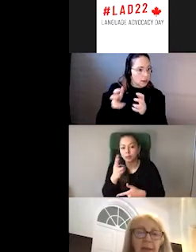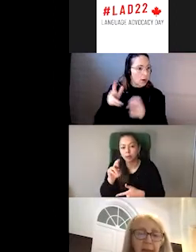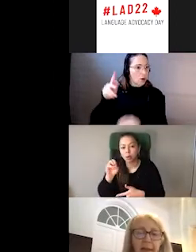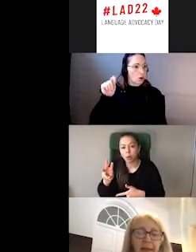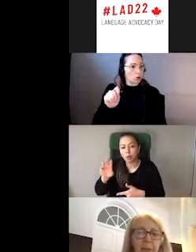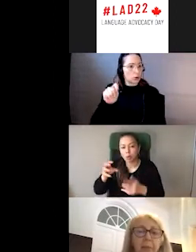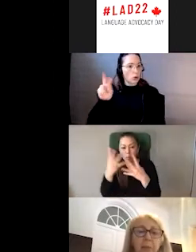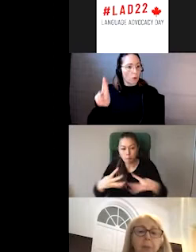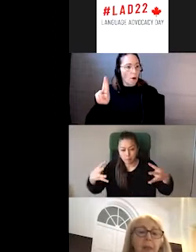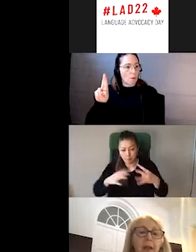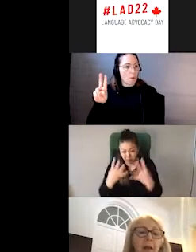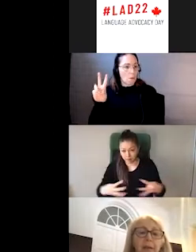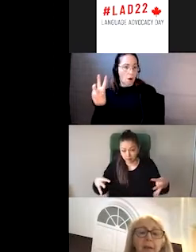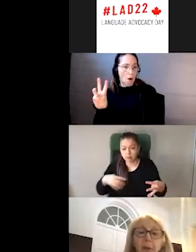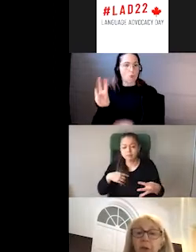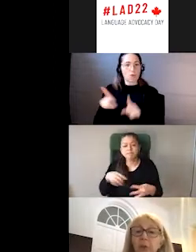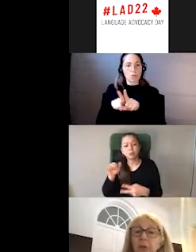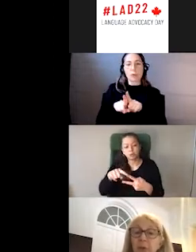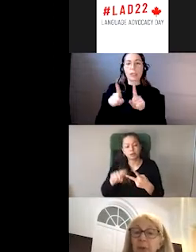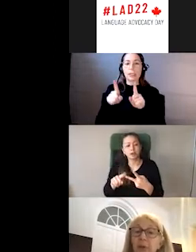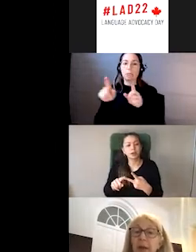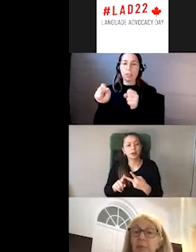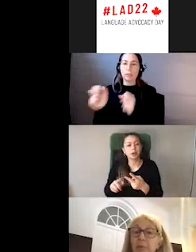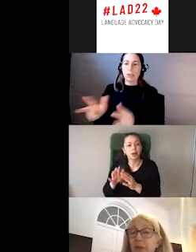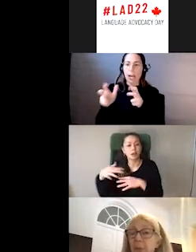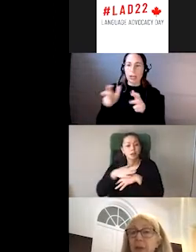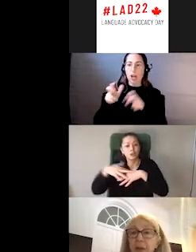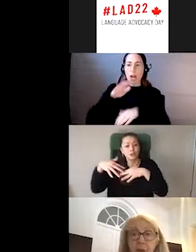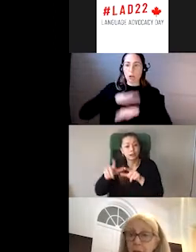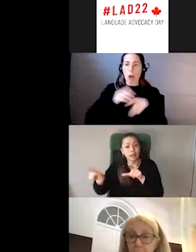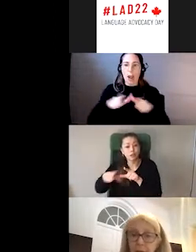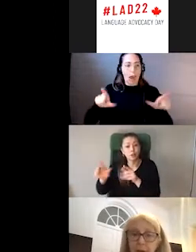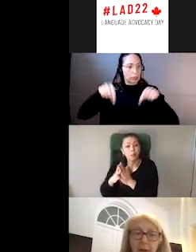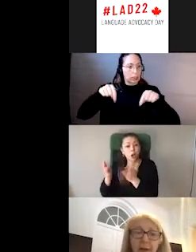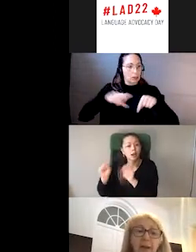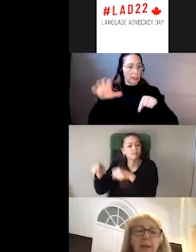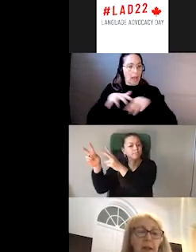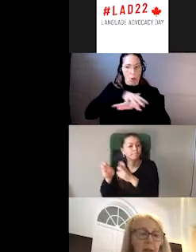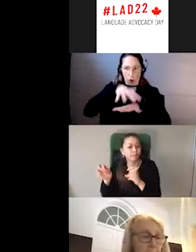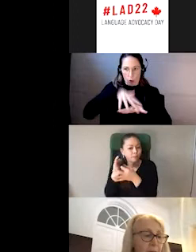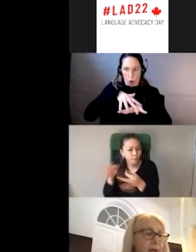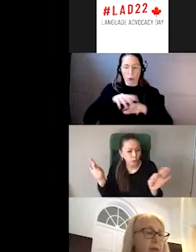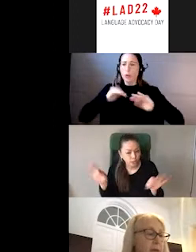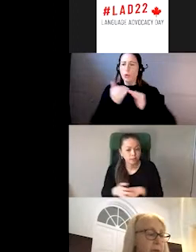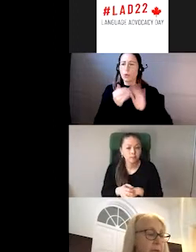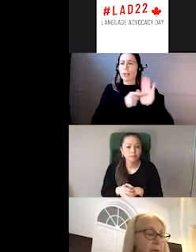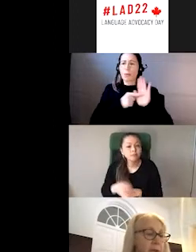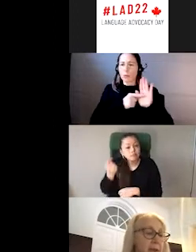in Canada. The museum's exhibits have been displayed across Canada in